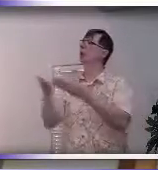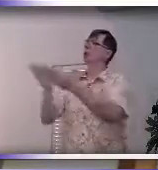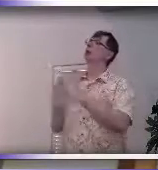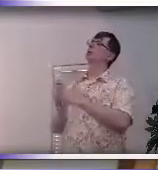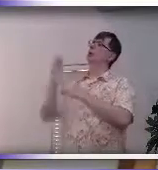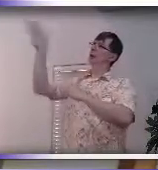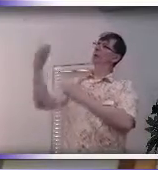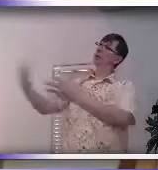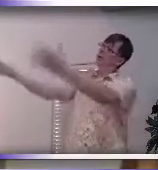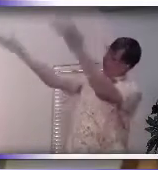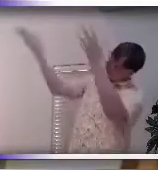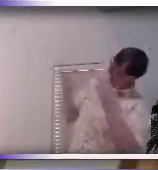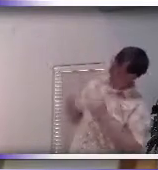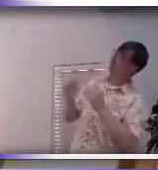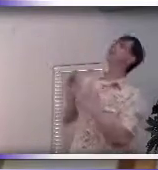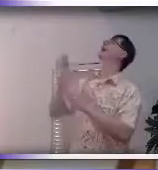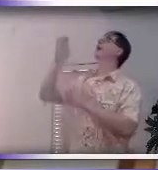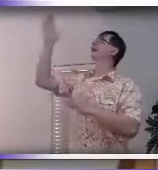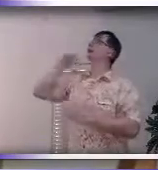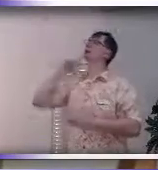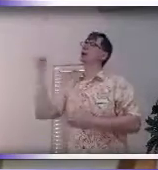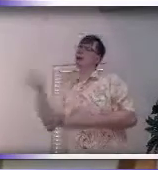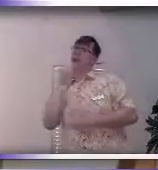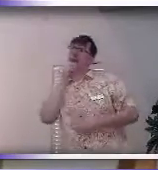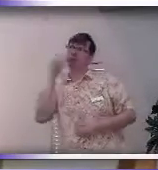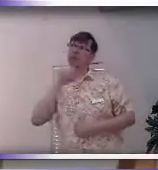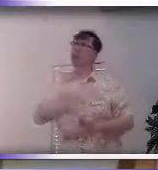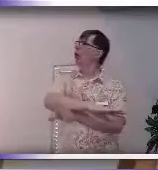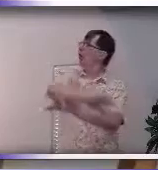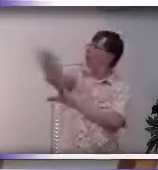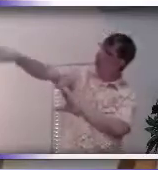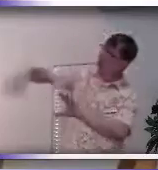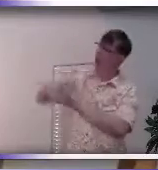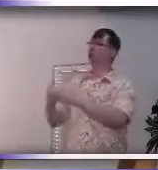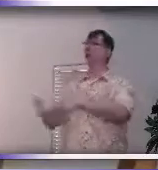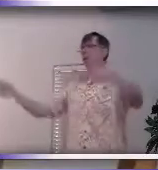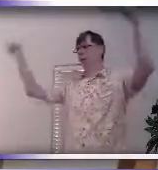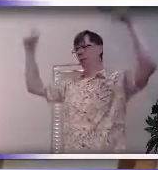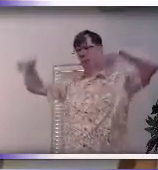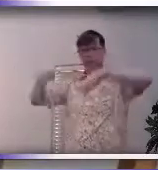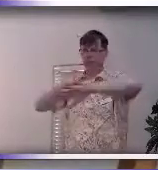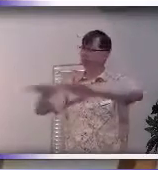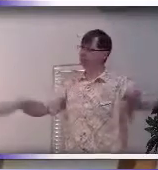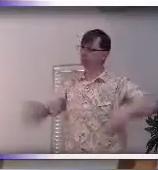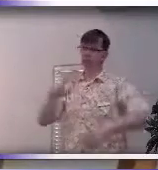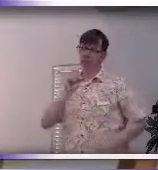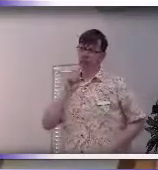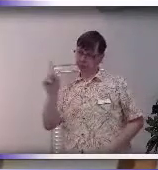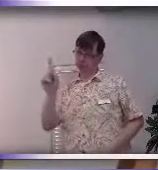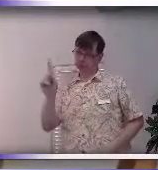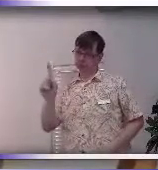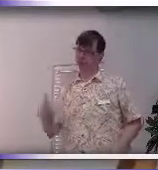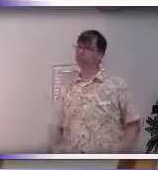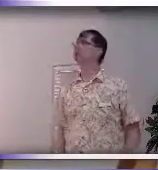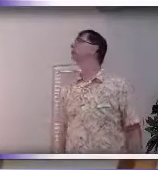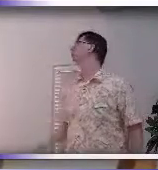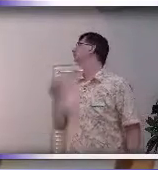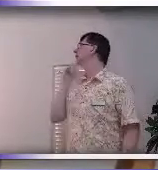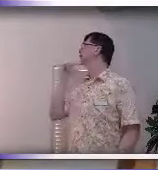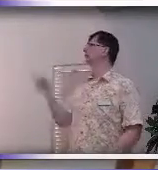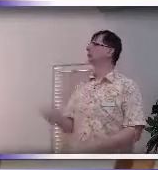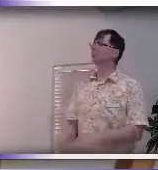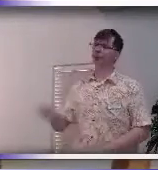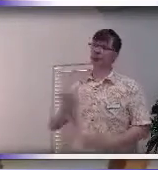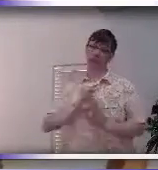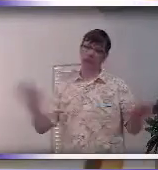up. We have microphones all over the place. Believe me, this is not the only one. The other thing that